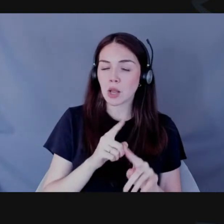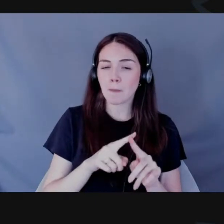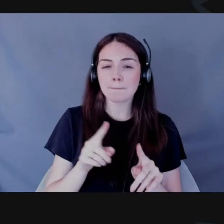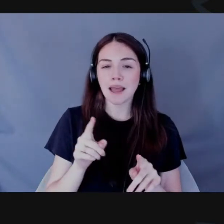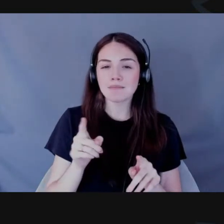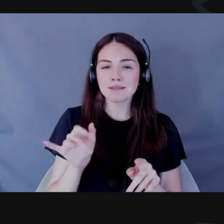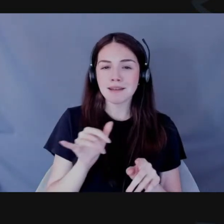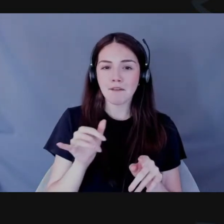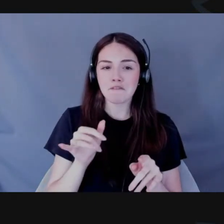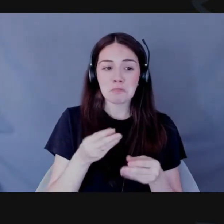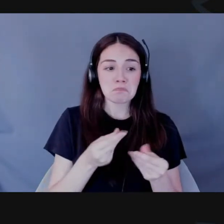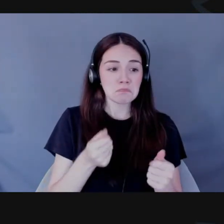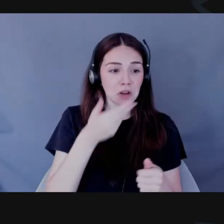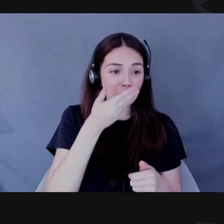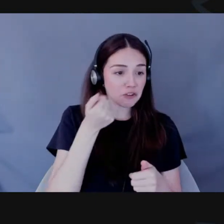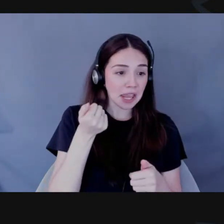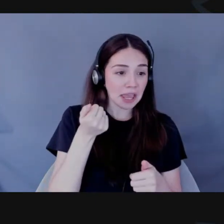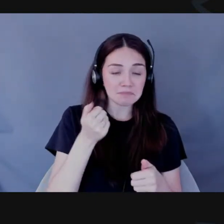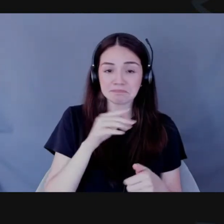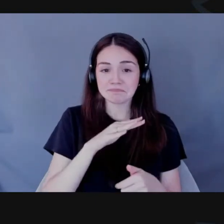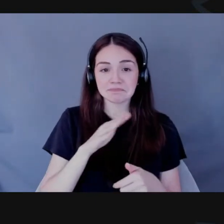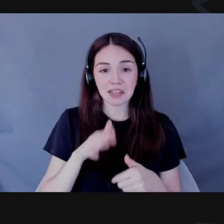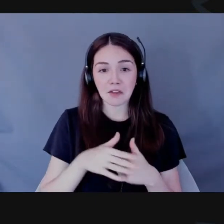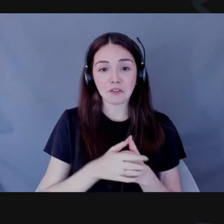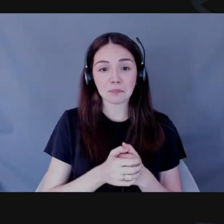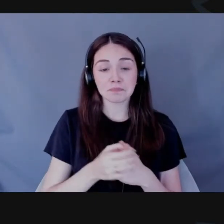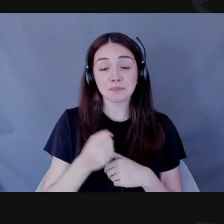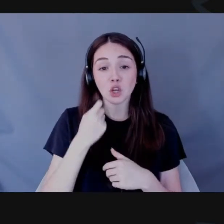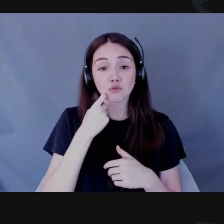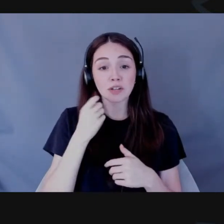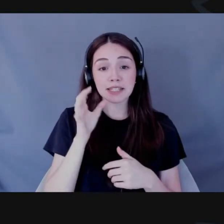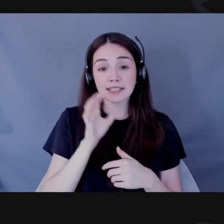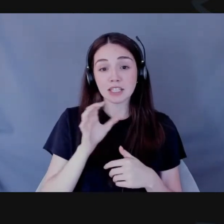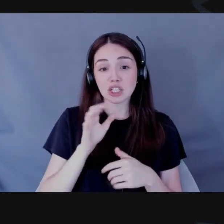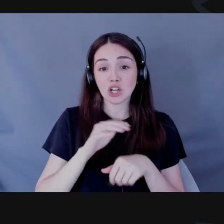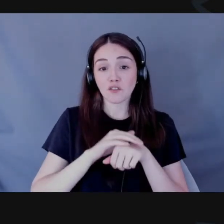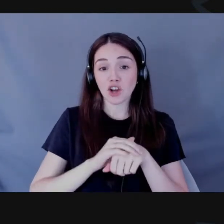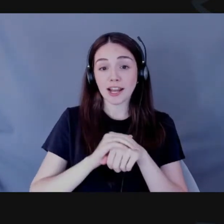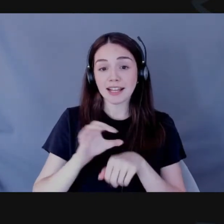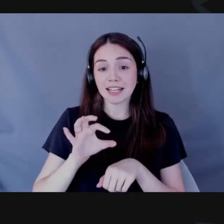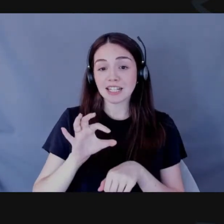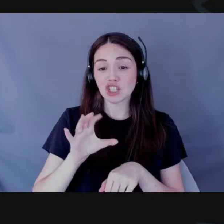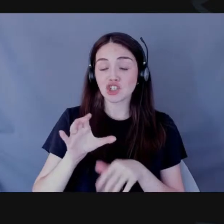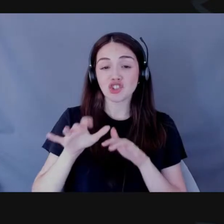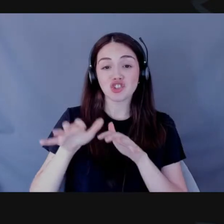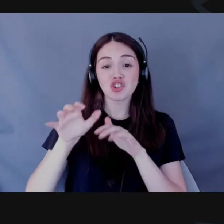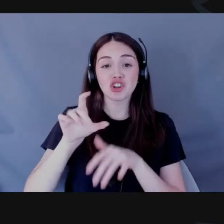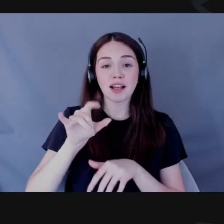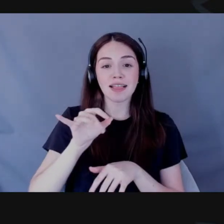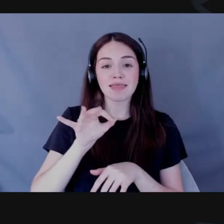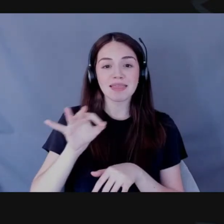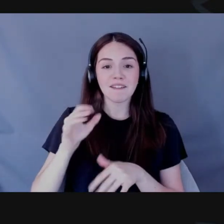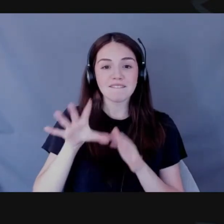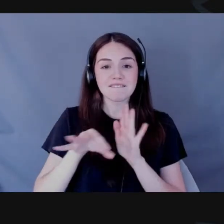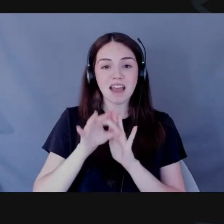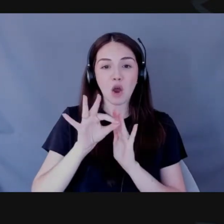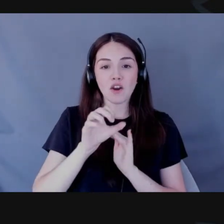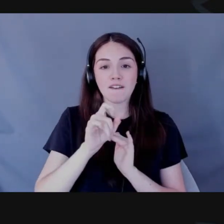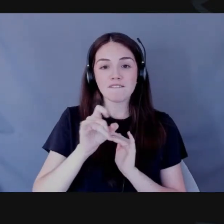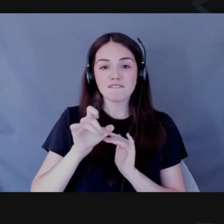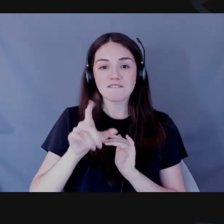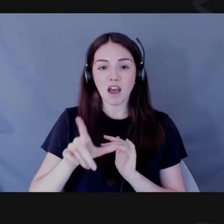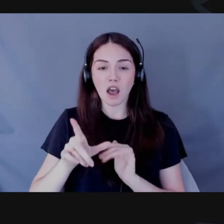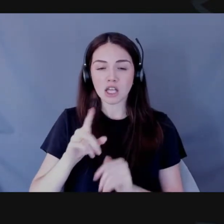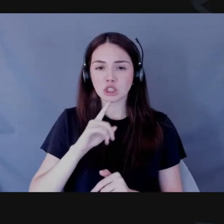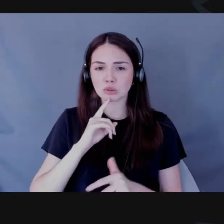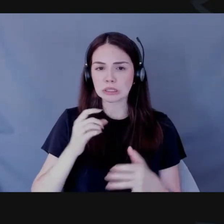away. The recent discovery in the English cliffs of the fossil of a giant and frightening